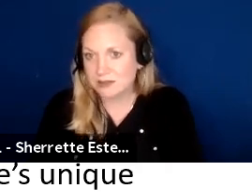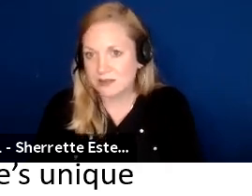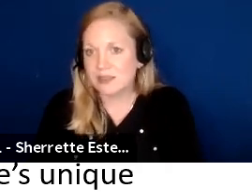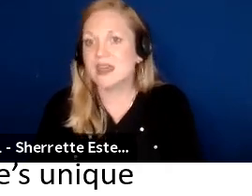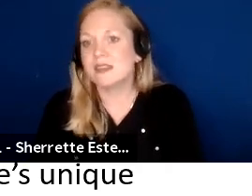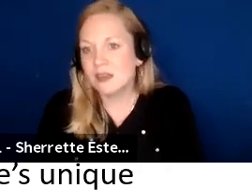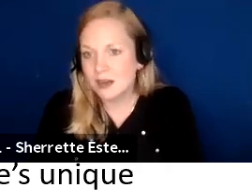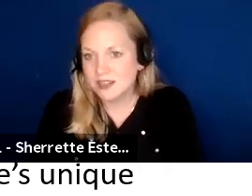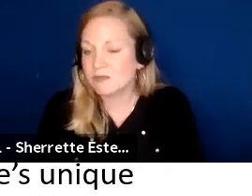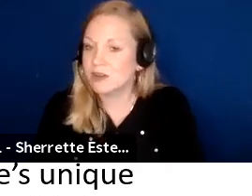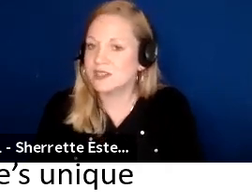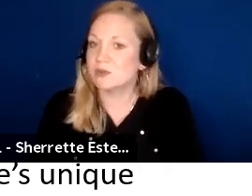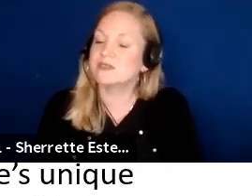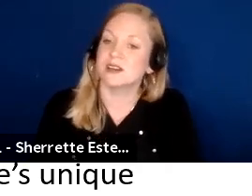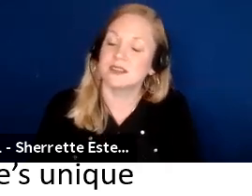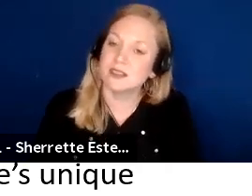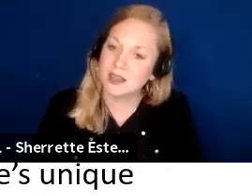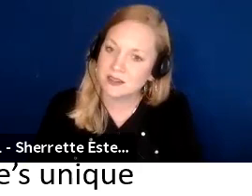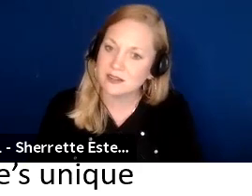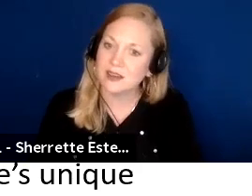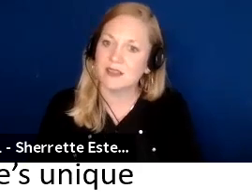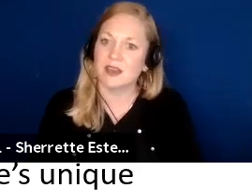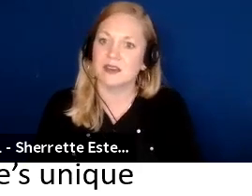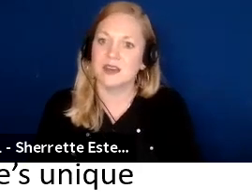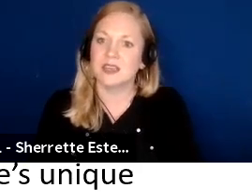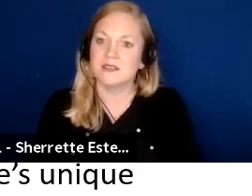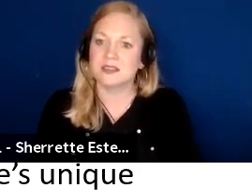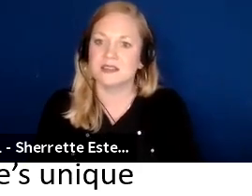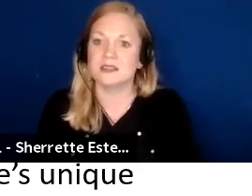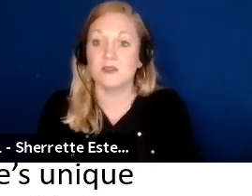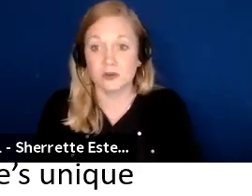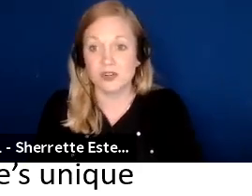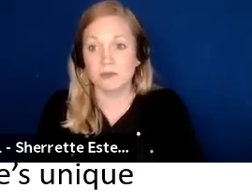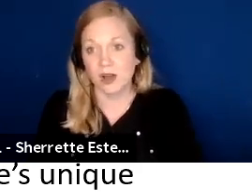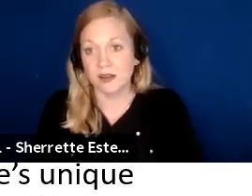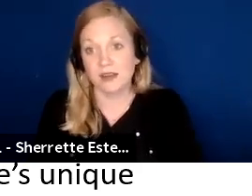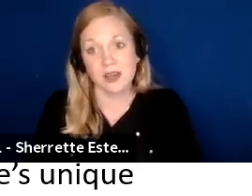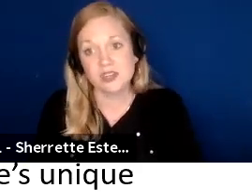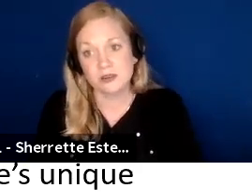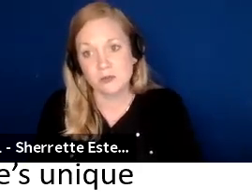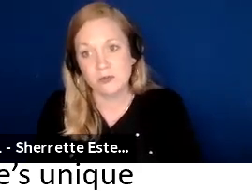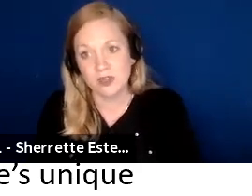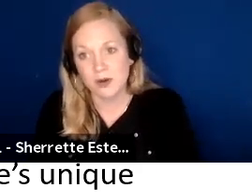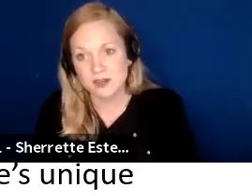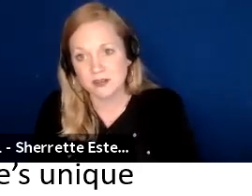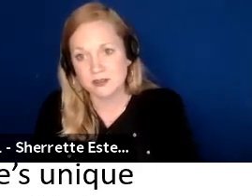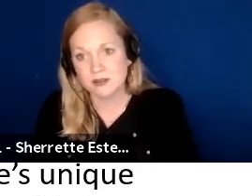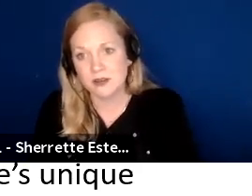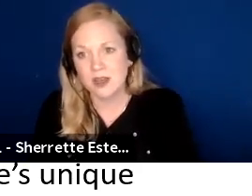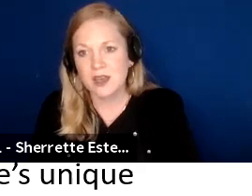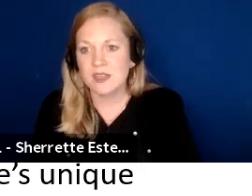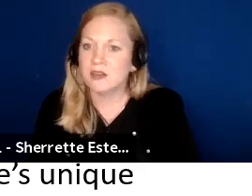happened. Then a deaf president was finally selected, and that gives us that sense of ownership, pride, and connection with our